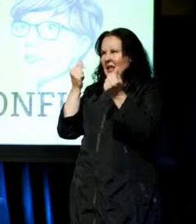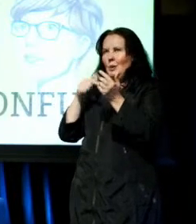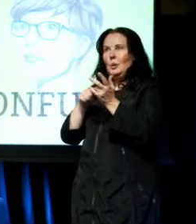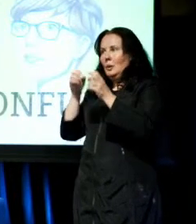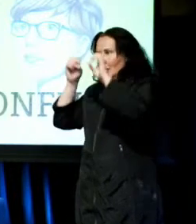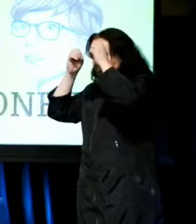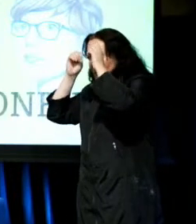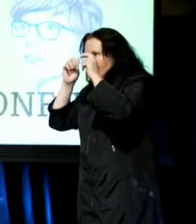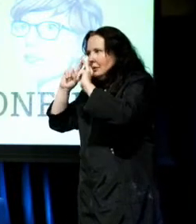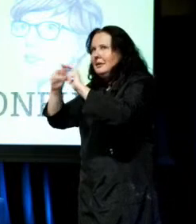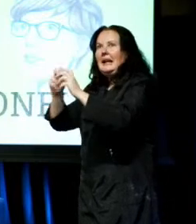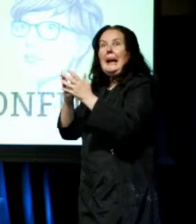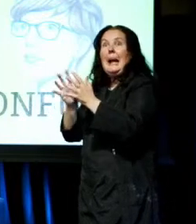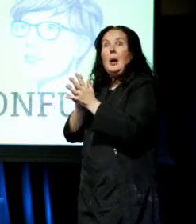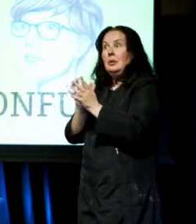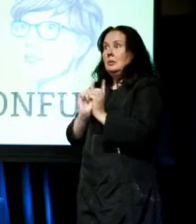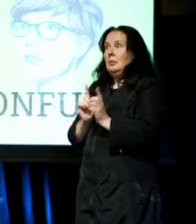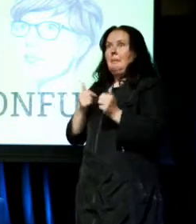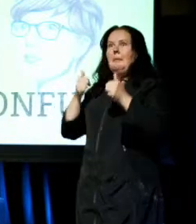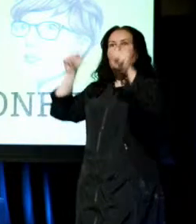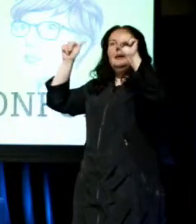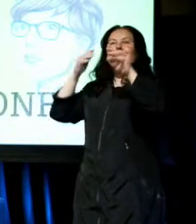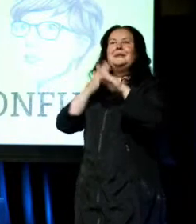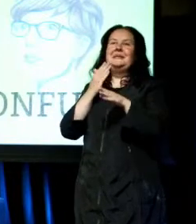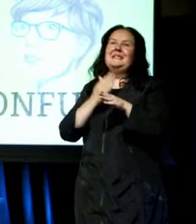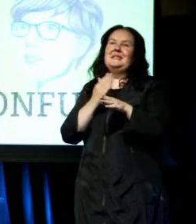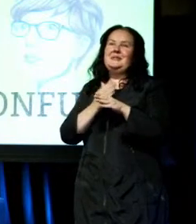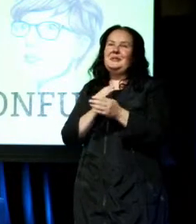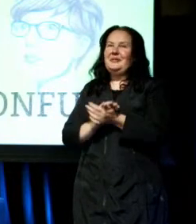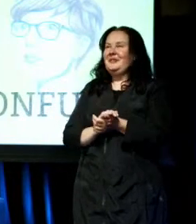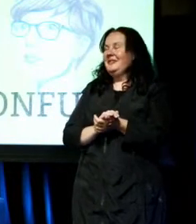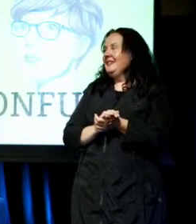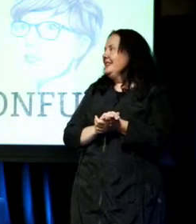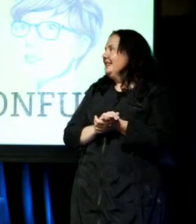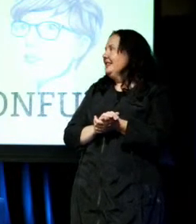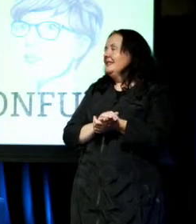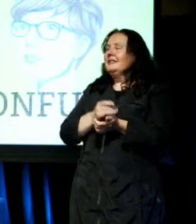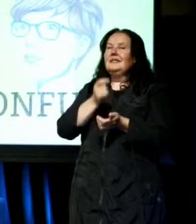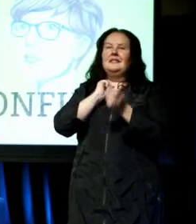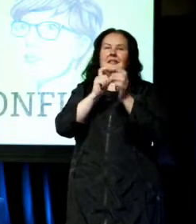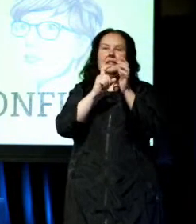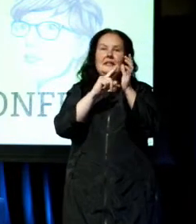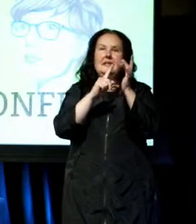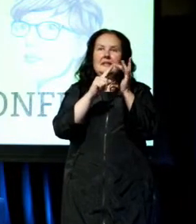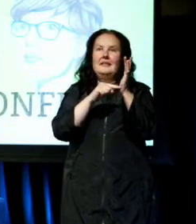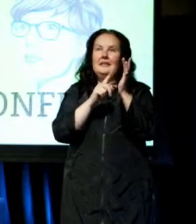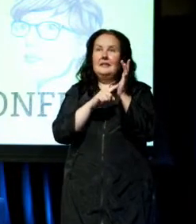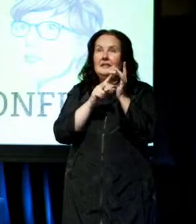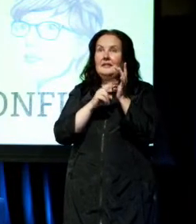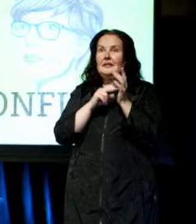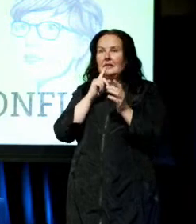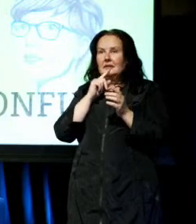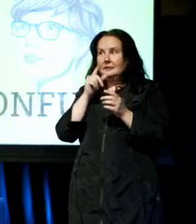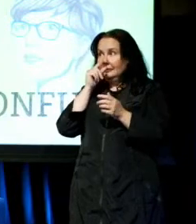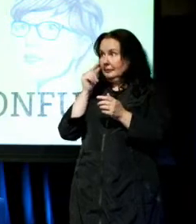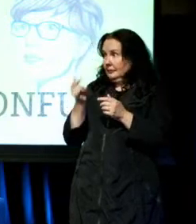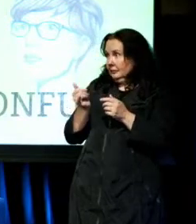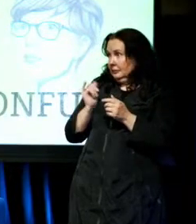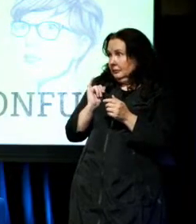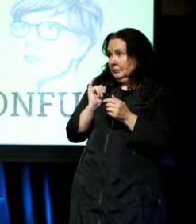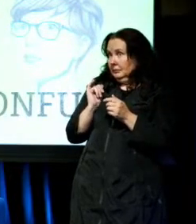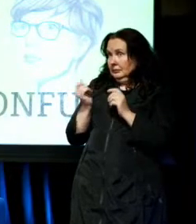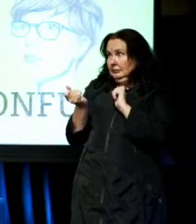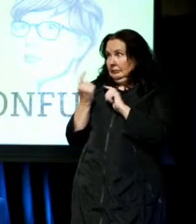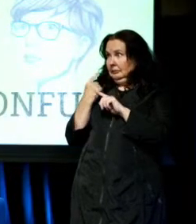And sometimes it might work. Literally while producing this event, they were like, can you send through a run sheet? And I Googled how to write a run